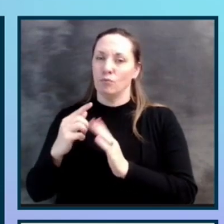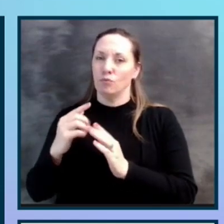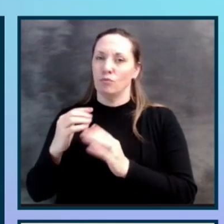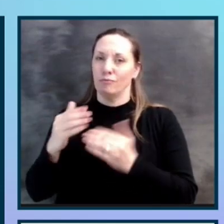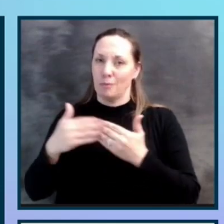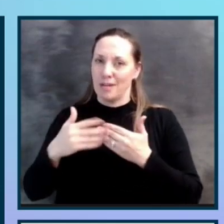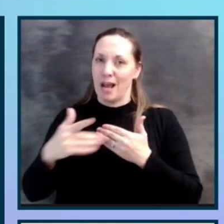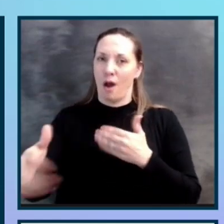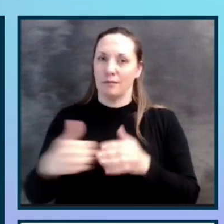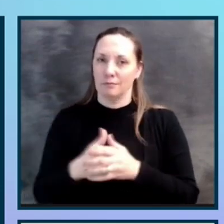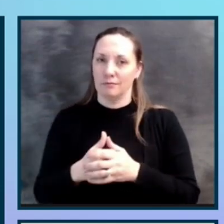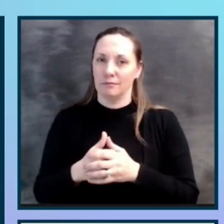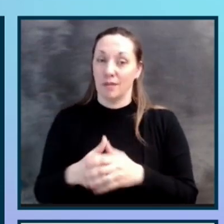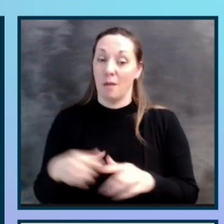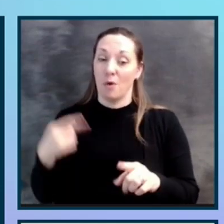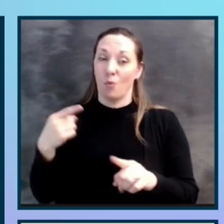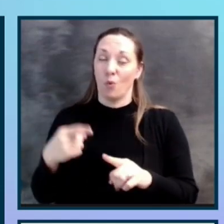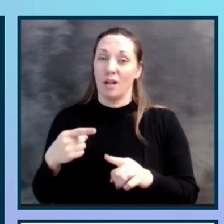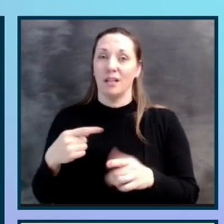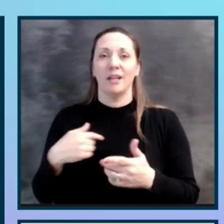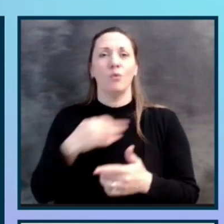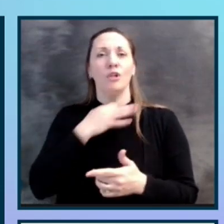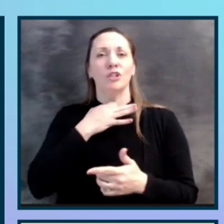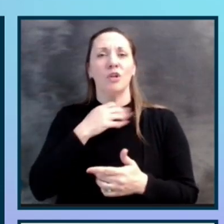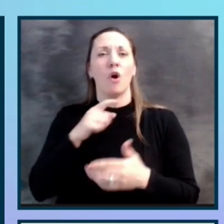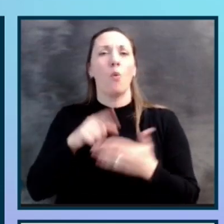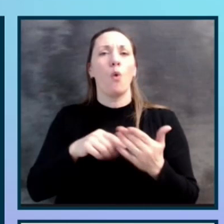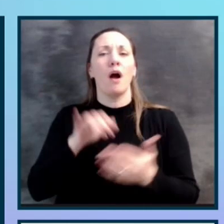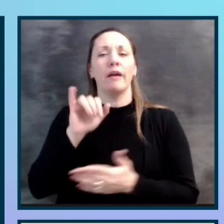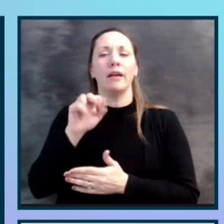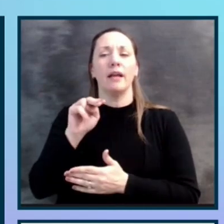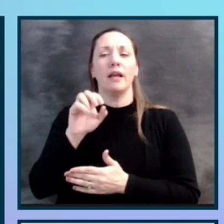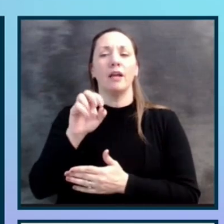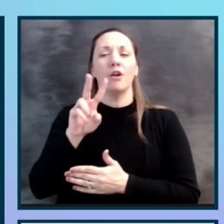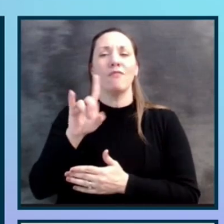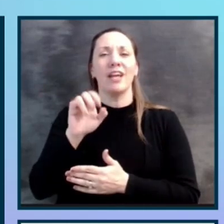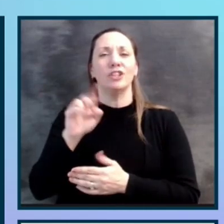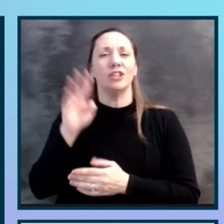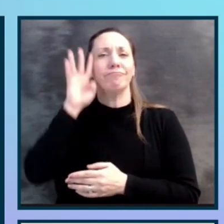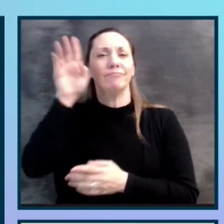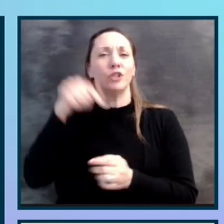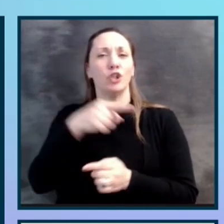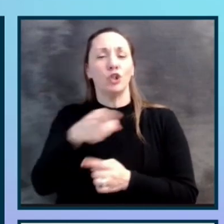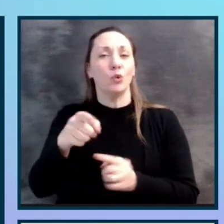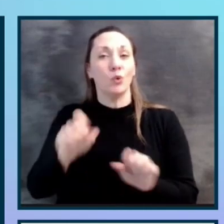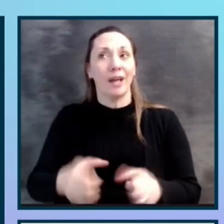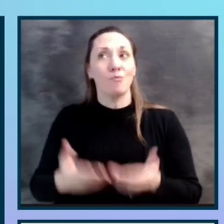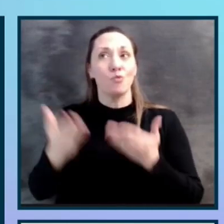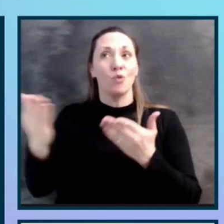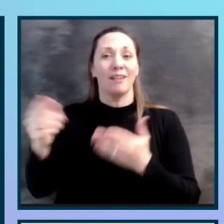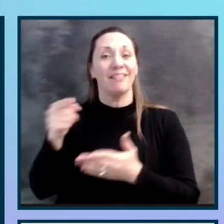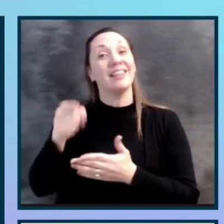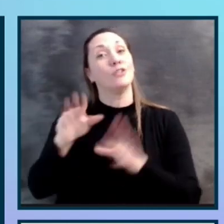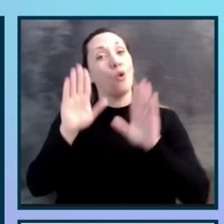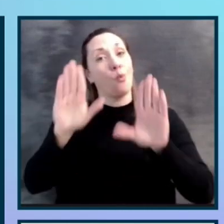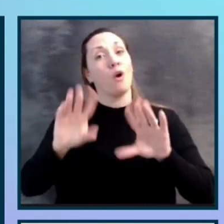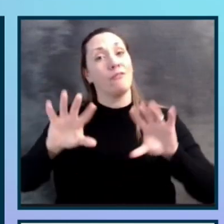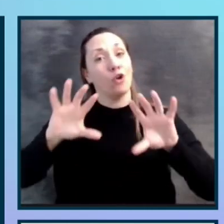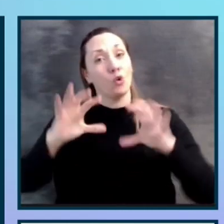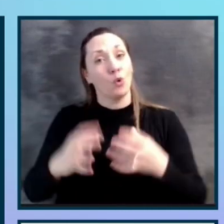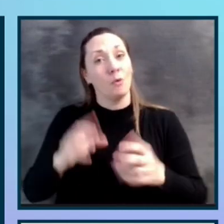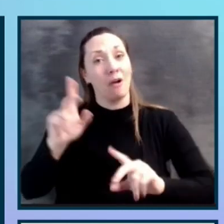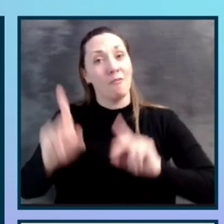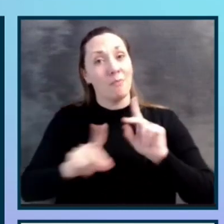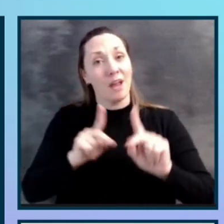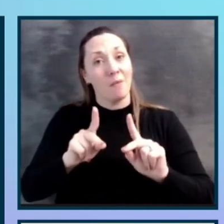more interested in what innovations you can bring to the table. This is a wonderful group of people, and we can only imagine